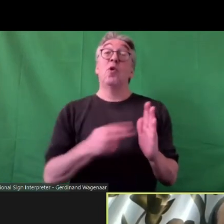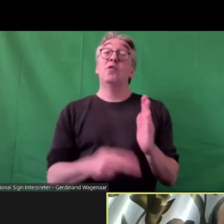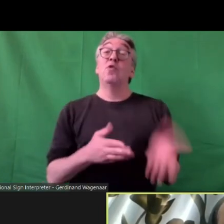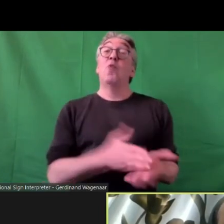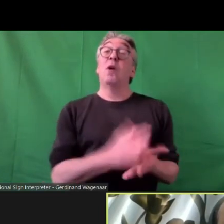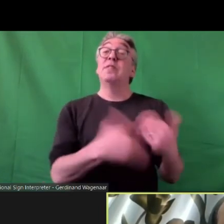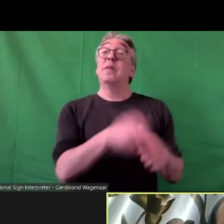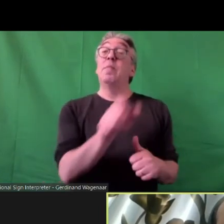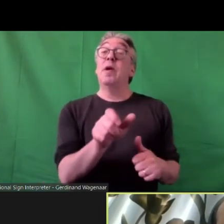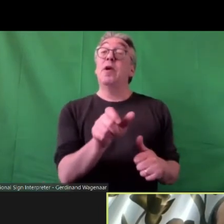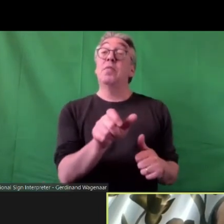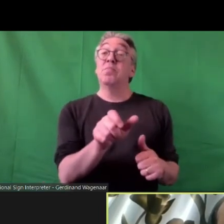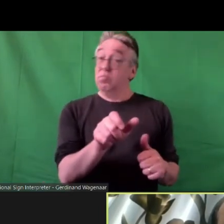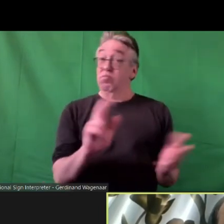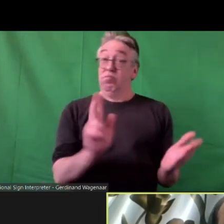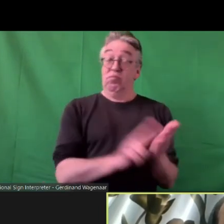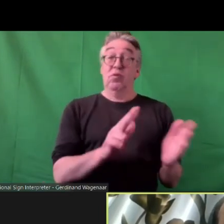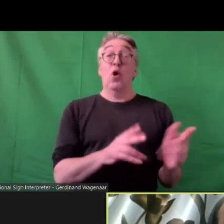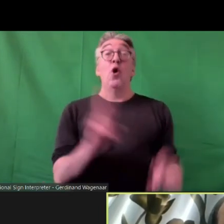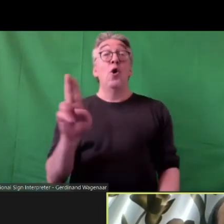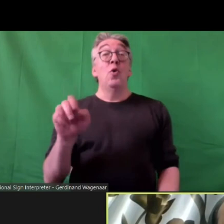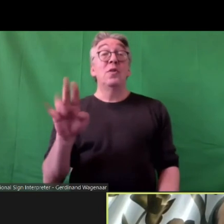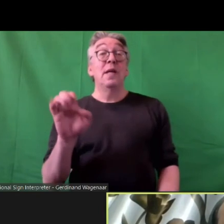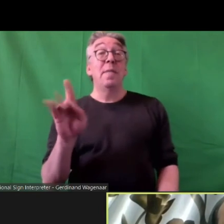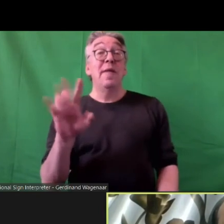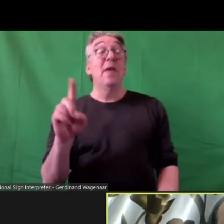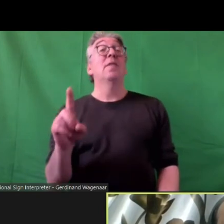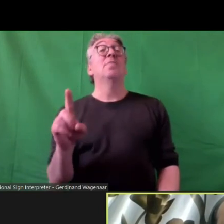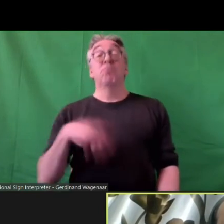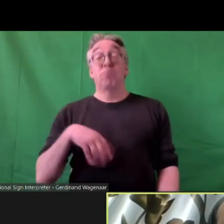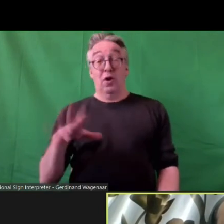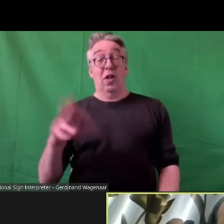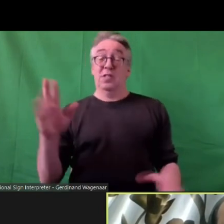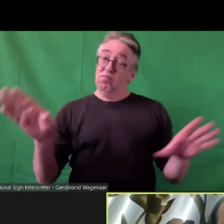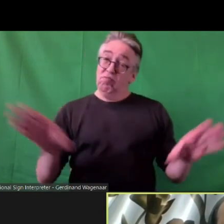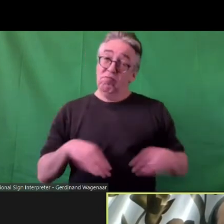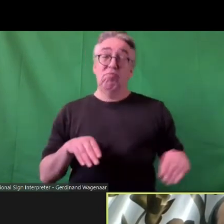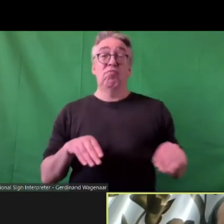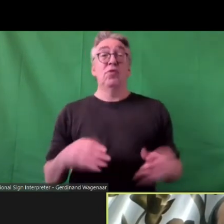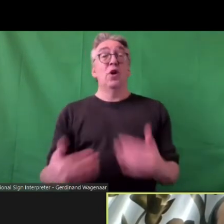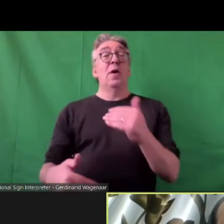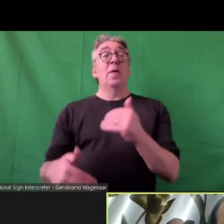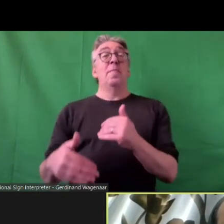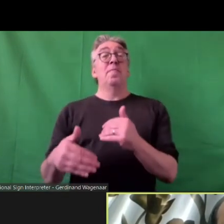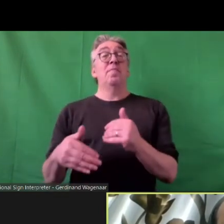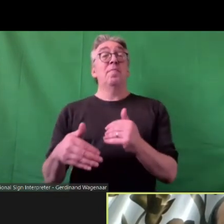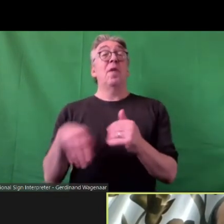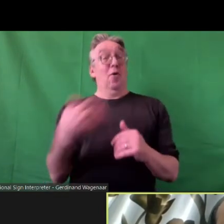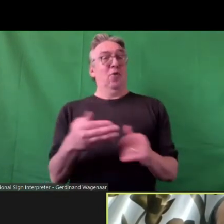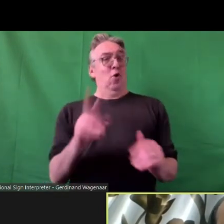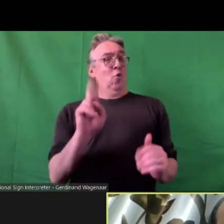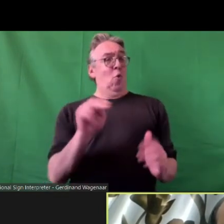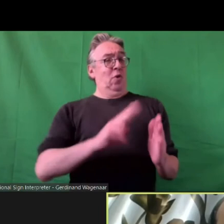the UNCRPD, Bangladesh has adopted Persons with Disability Rights and Protection Act